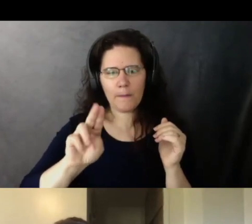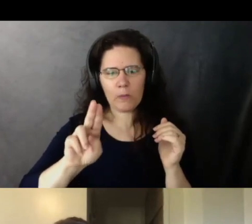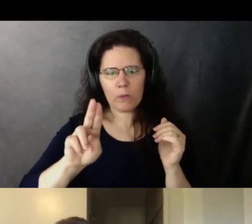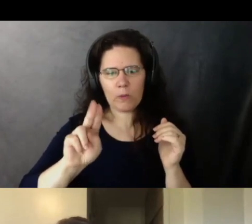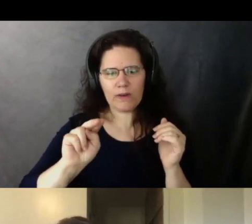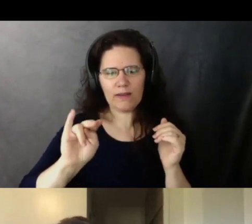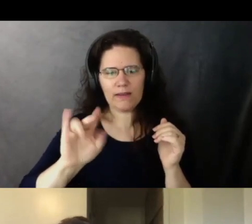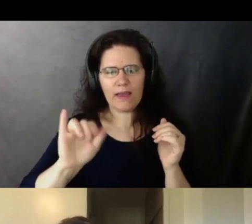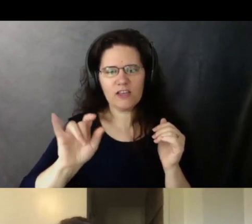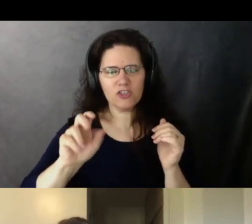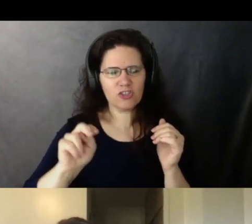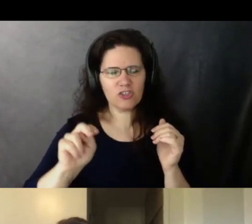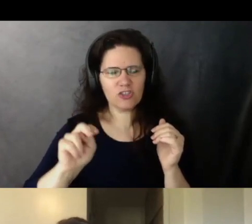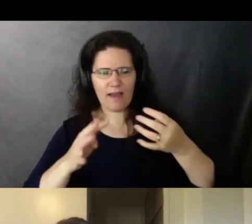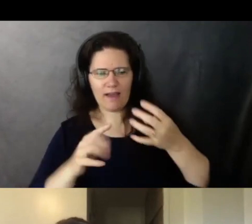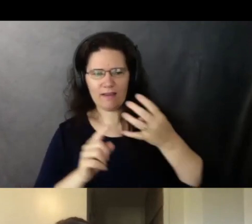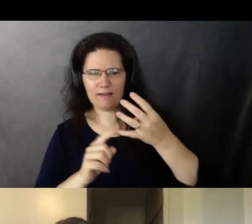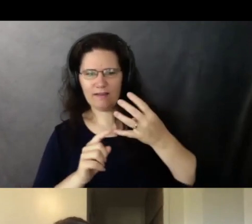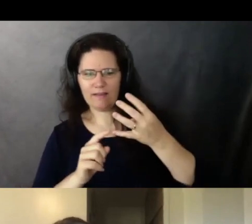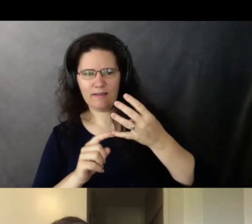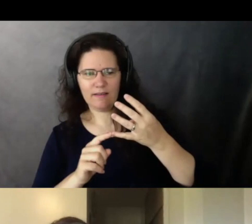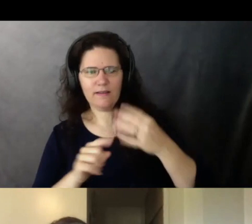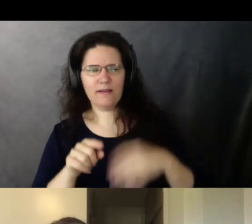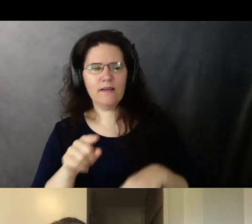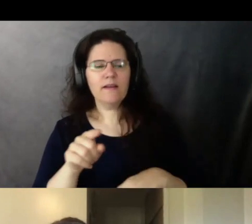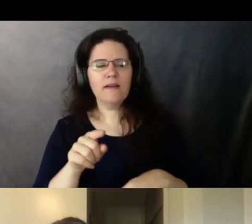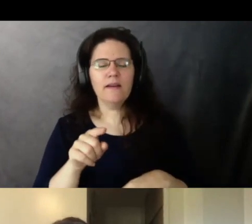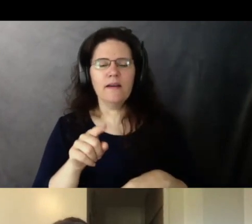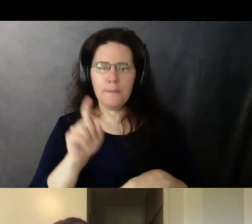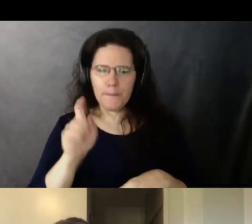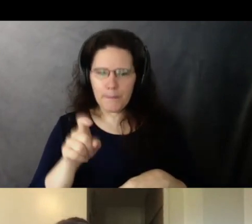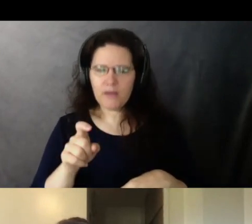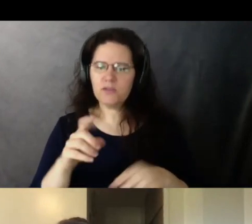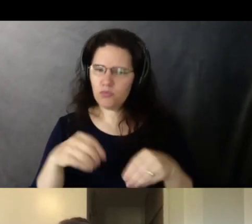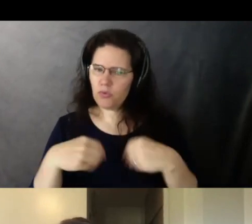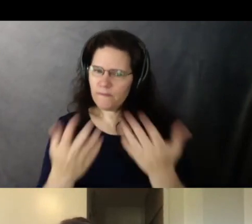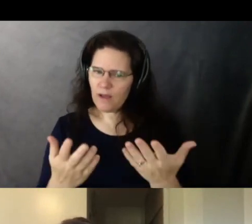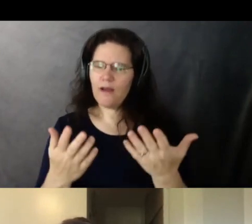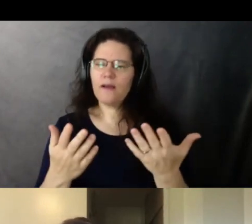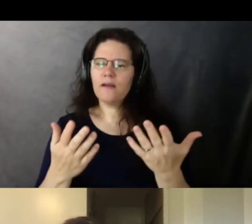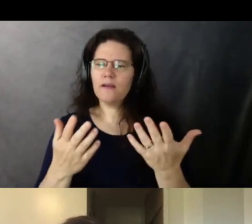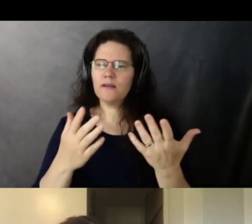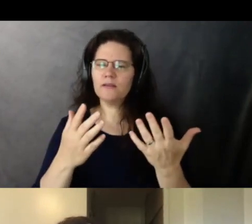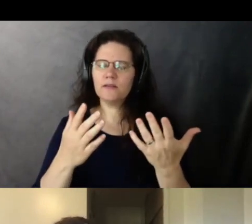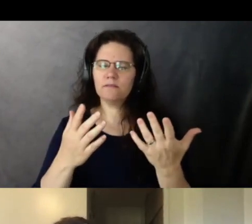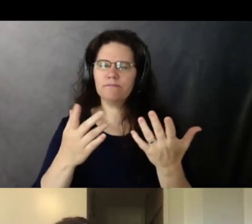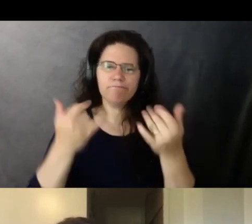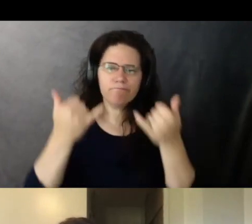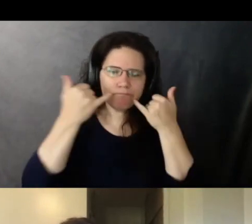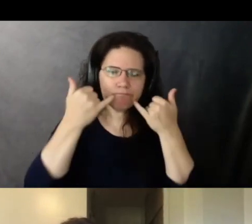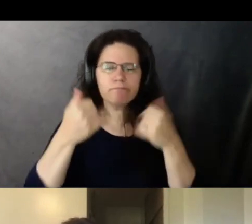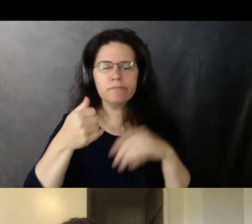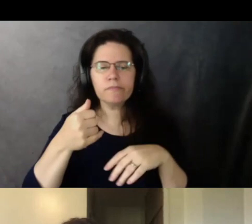to provide nationwide system with telecommunication relay